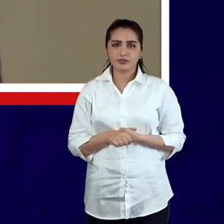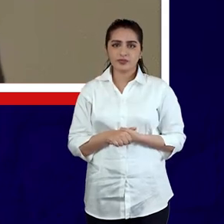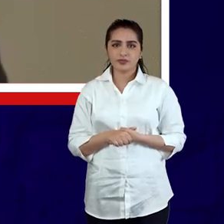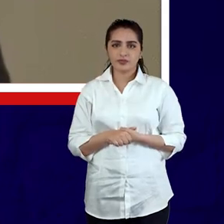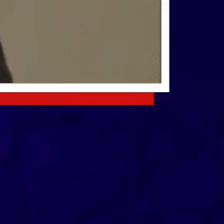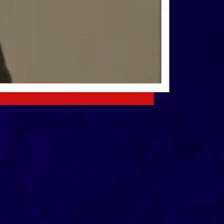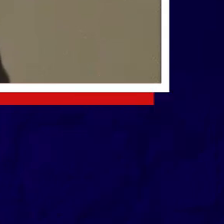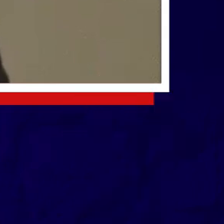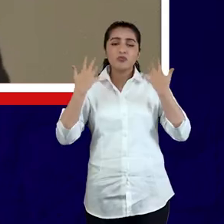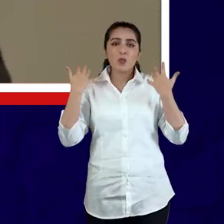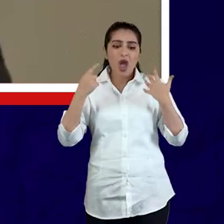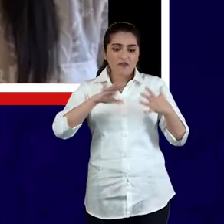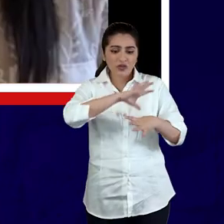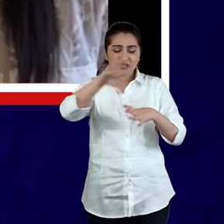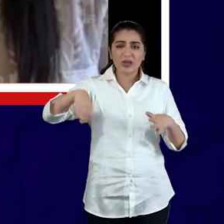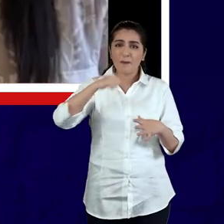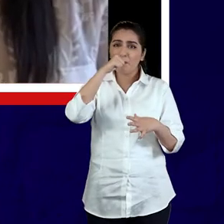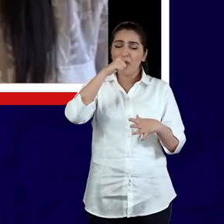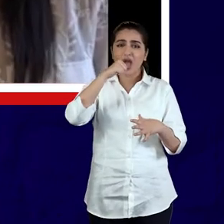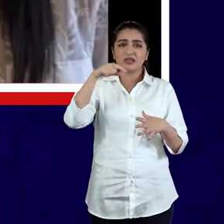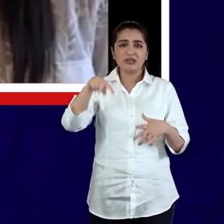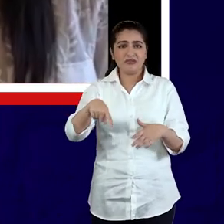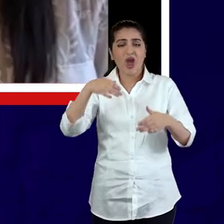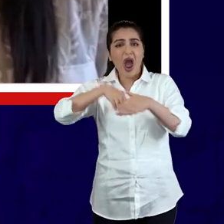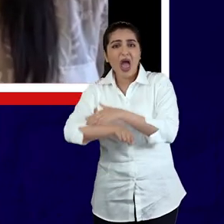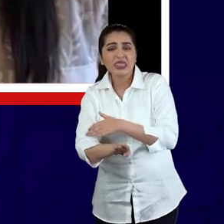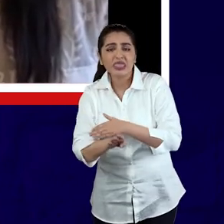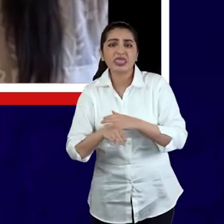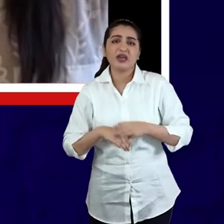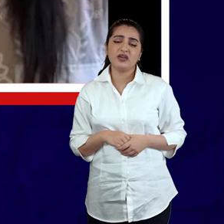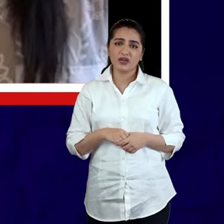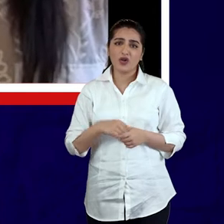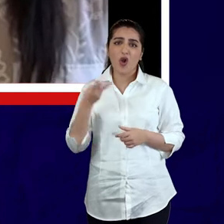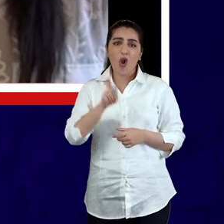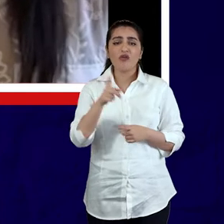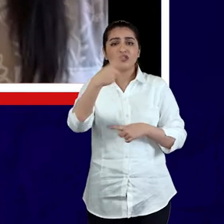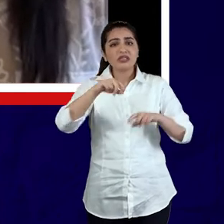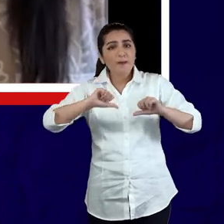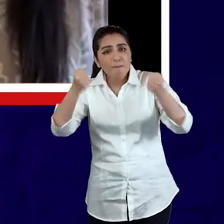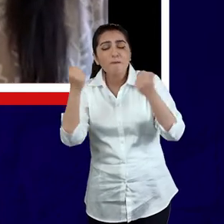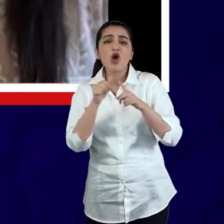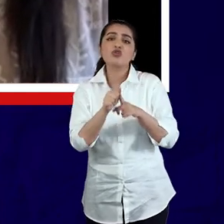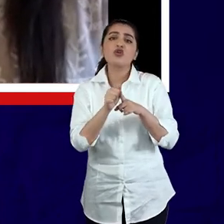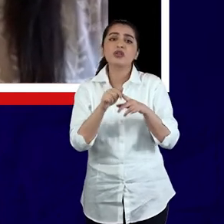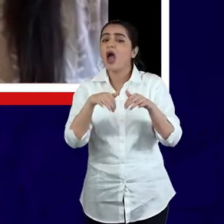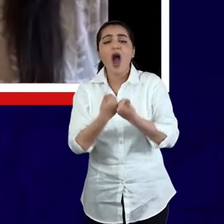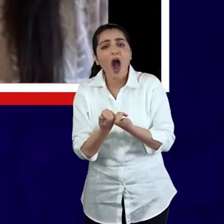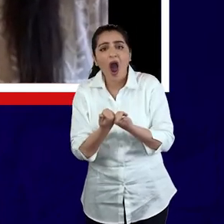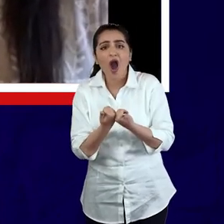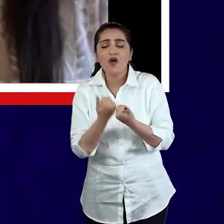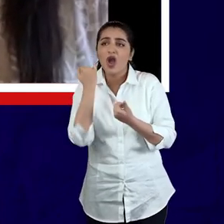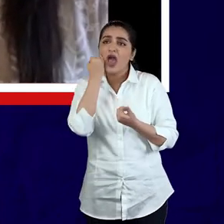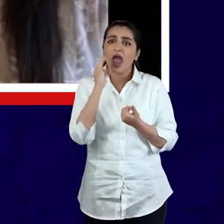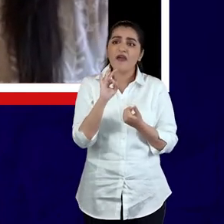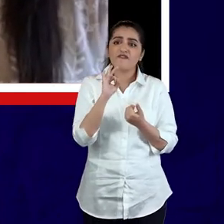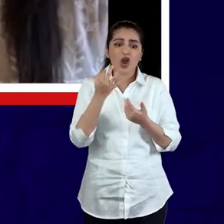everything drags them down into the water. And so we need really to be able to see how they should, like